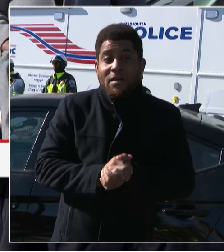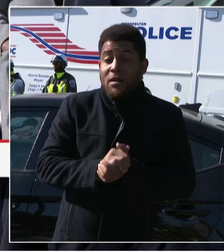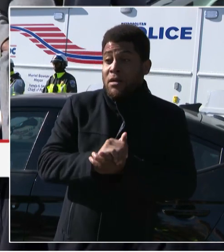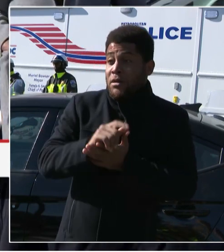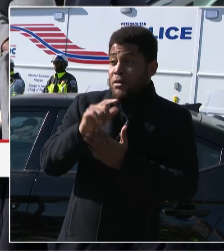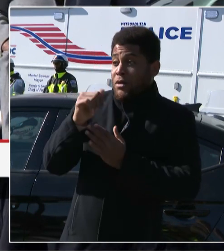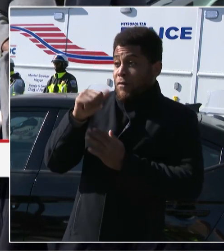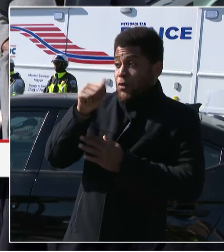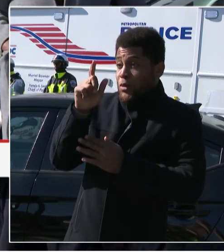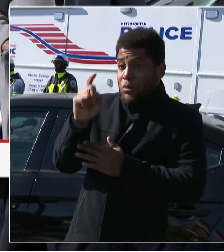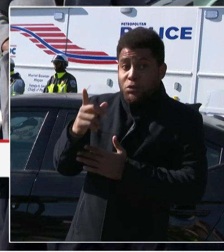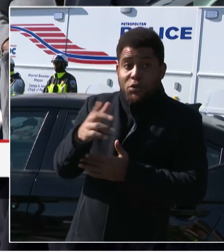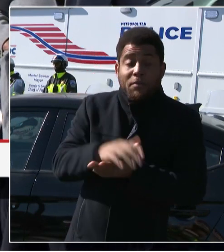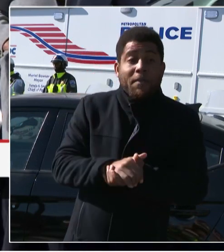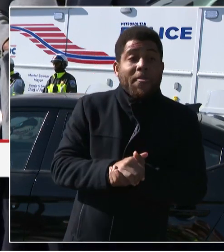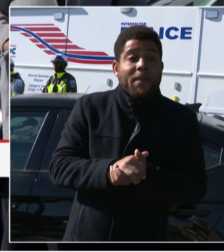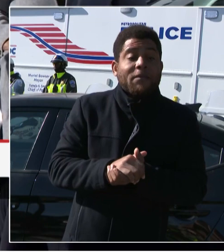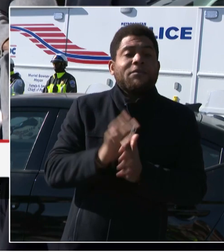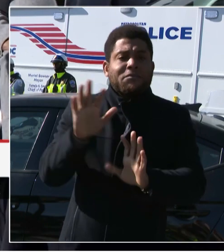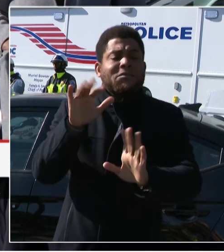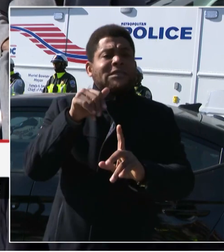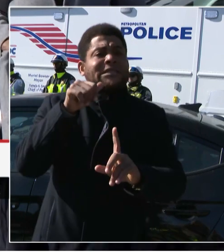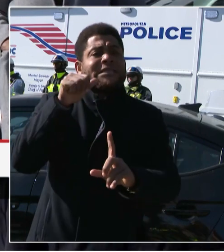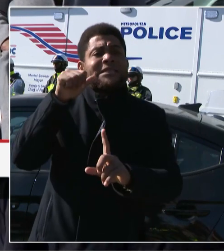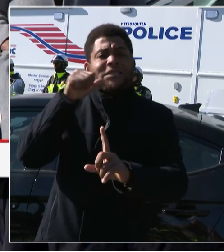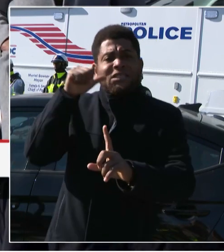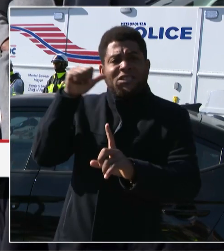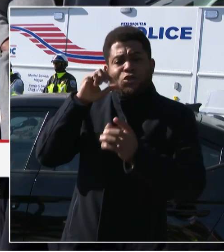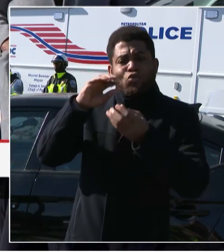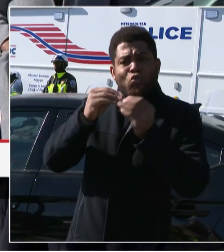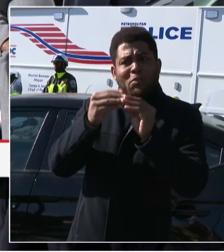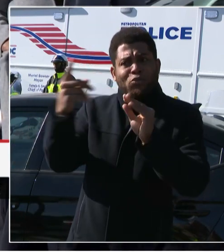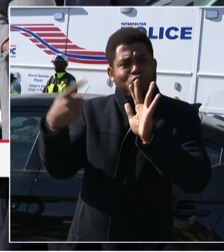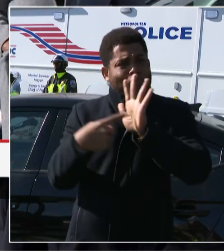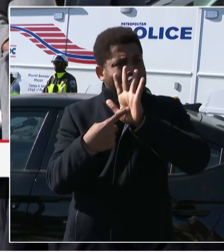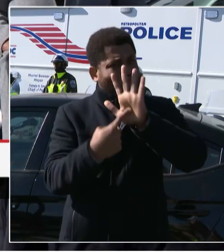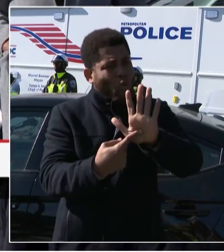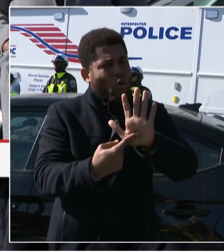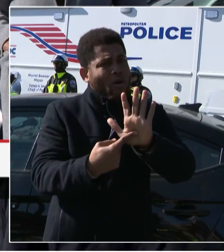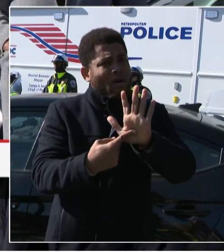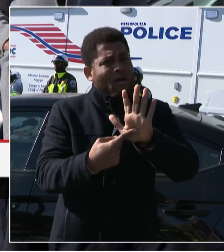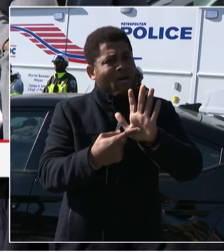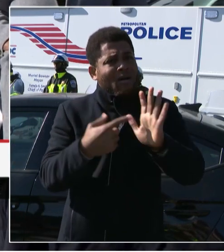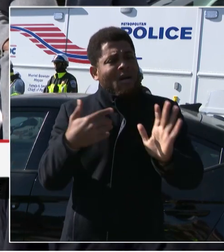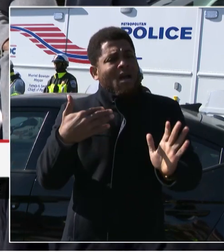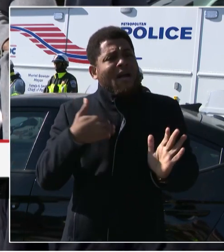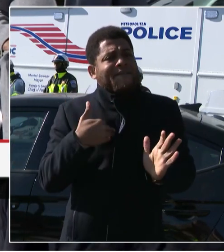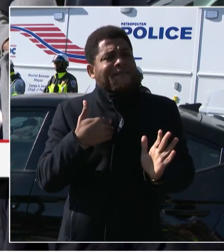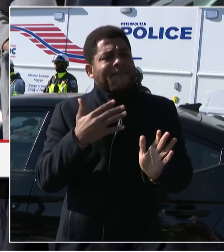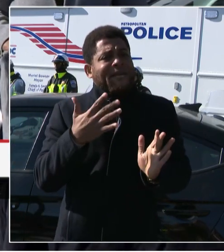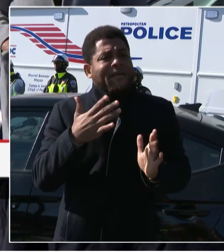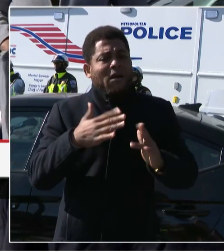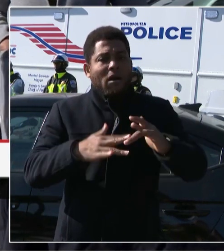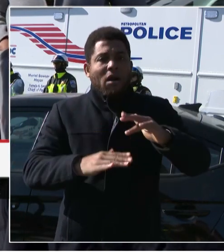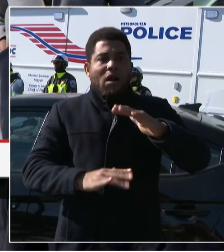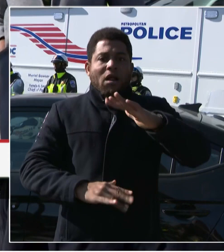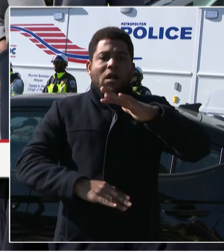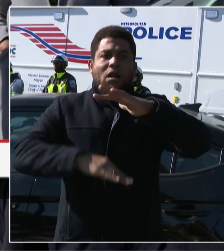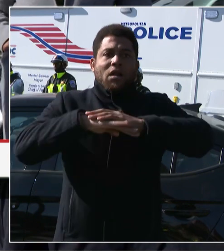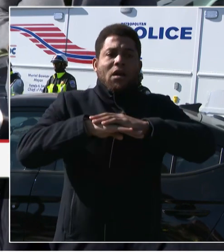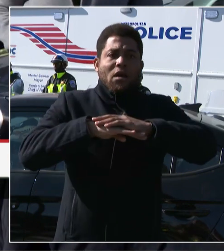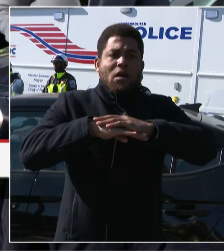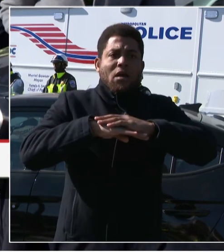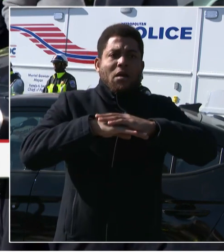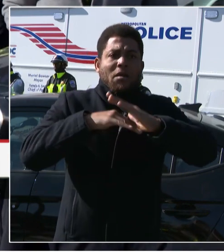YSC had 92 youths there, and there's an 88-bed capacity. So how exactly is that working? So it's not an 88-bed capacity, right? Like, one